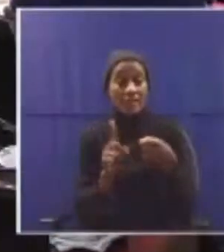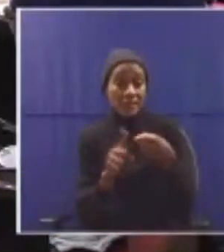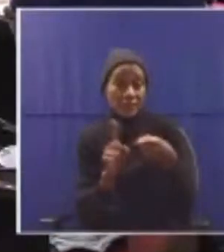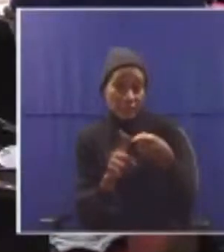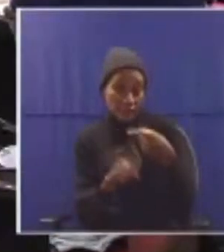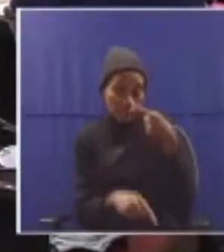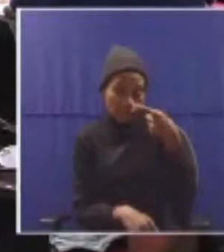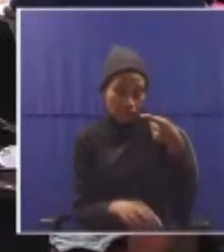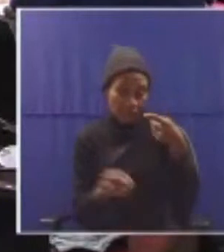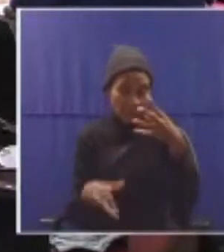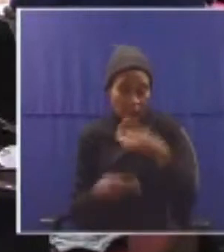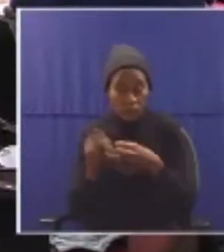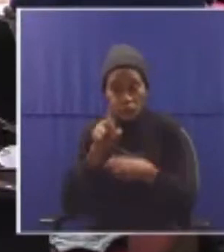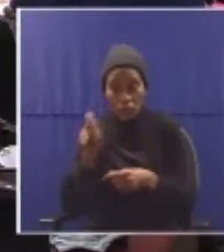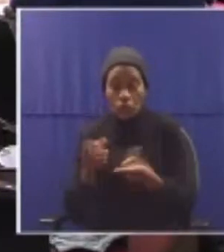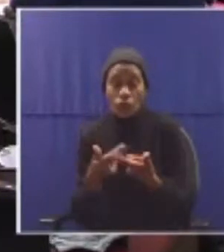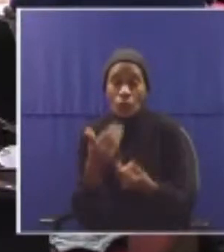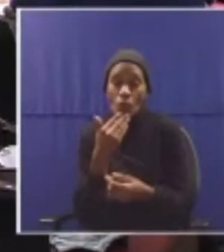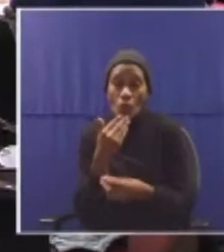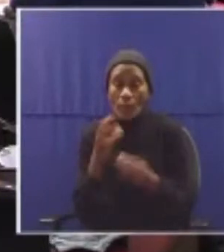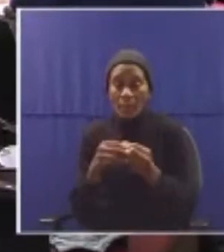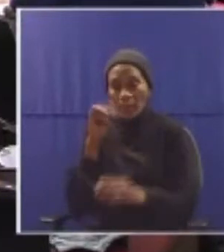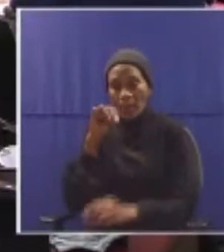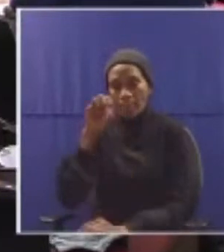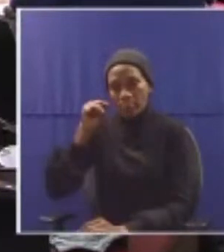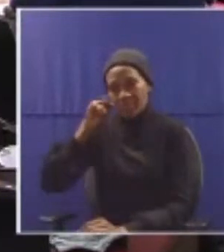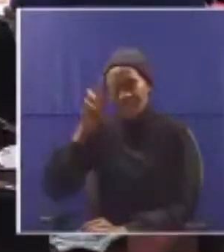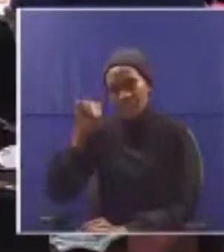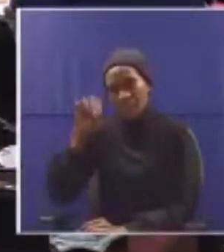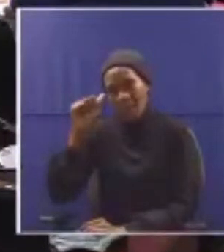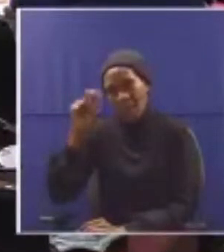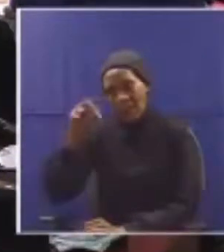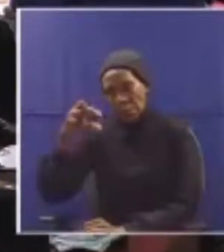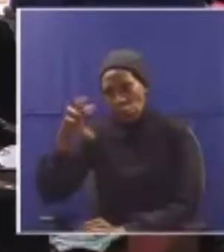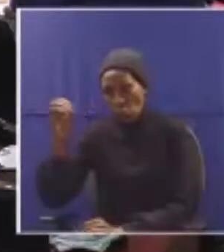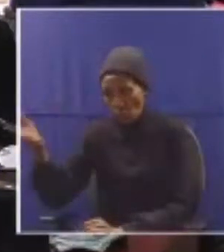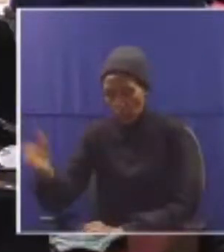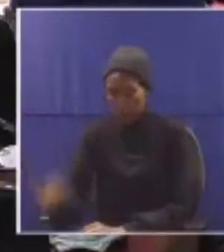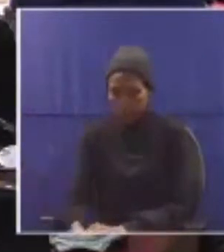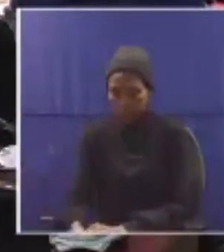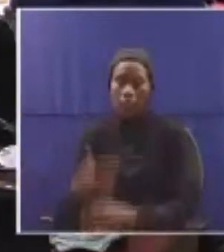question be asked by the Honorable Msimango. Thank you very much,